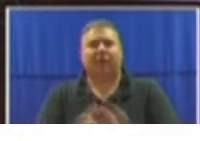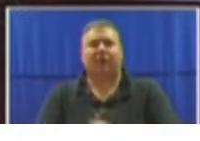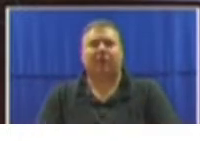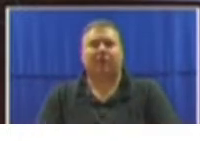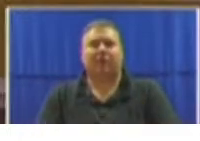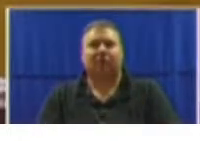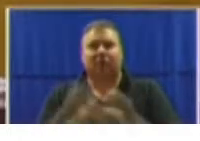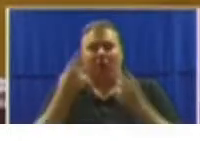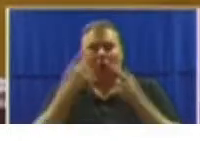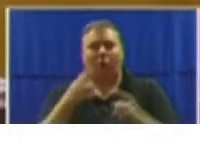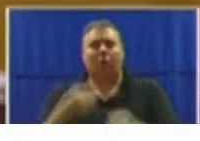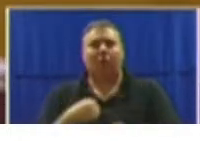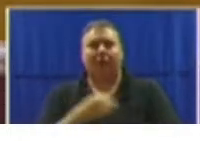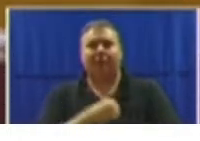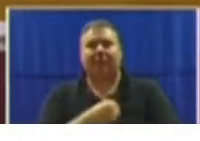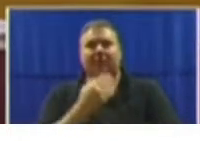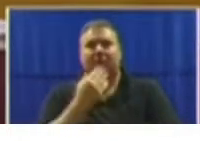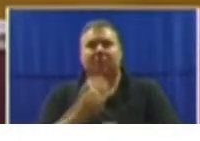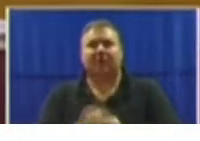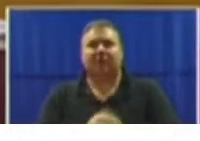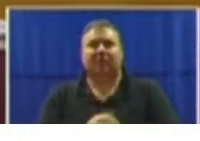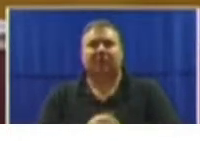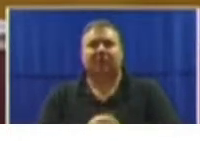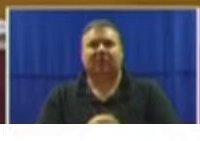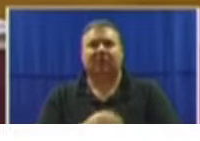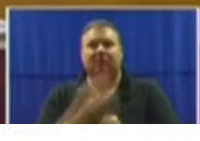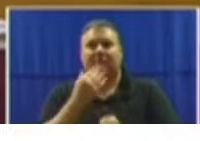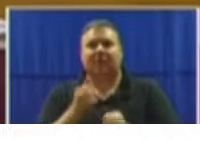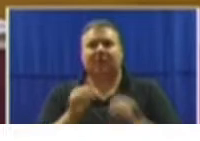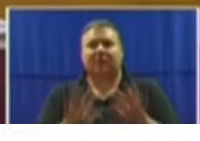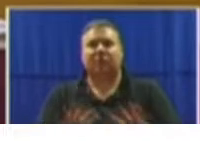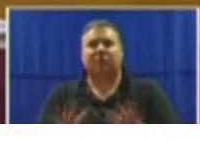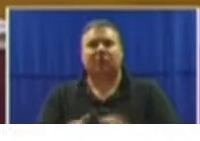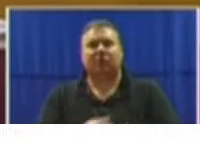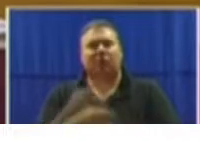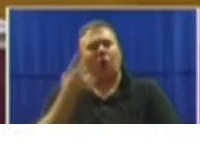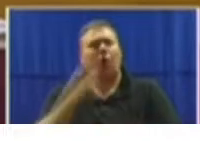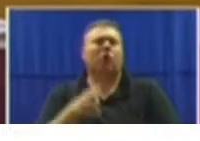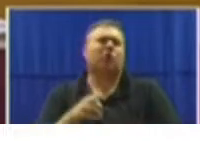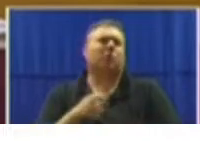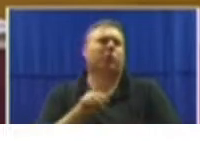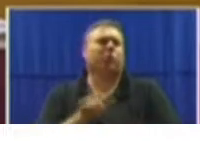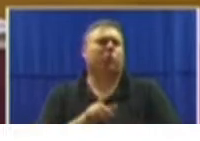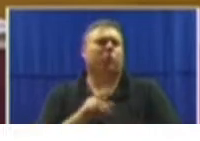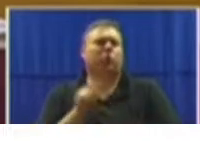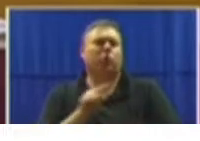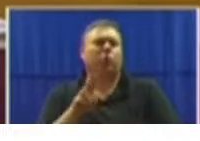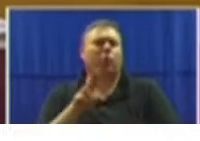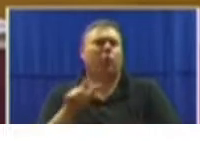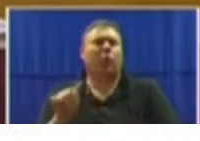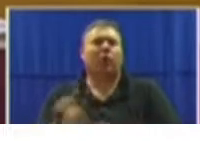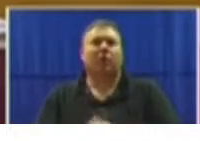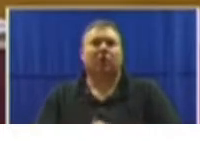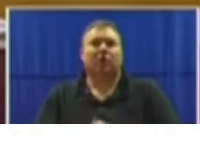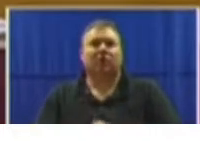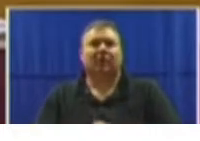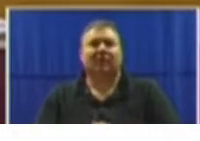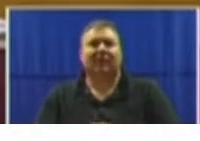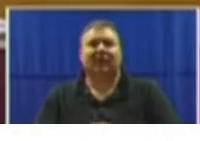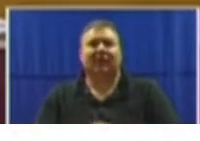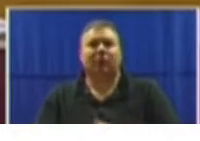Honorable members, will you please stop it? Honorable Zulu, please. Order,